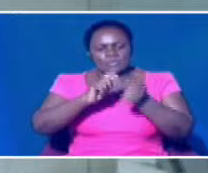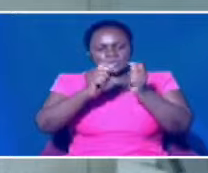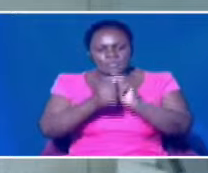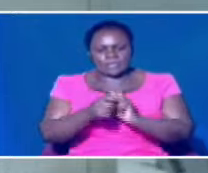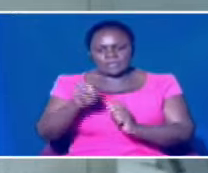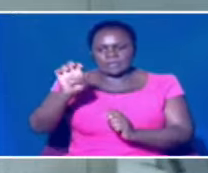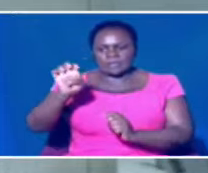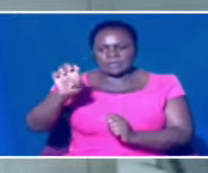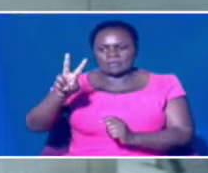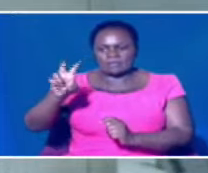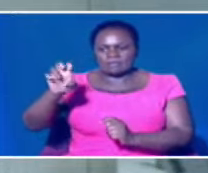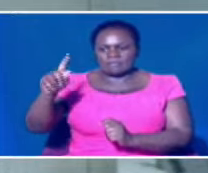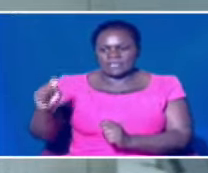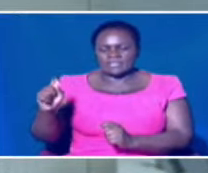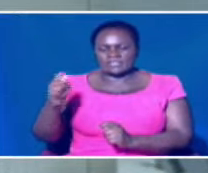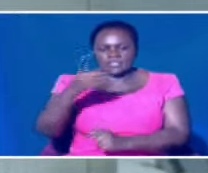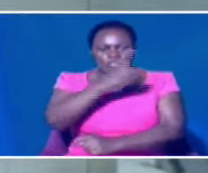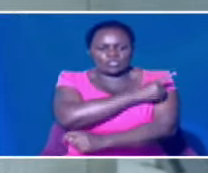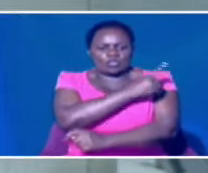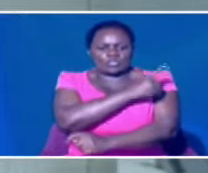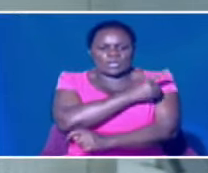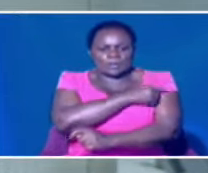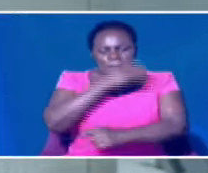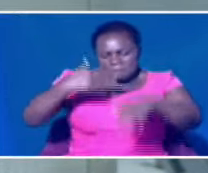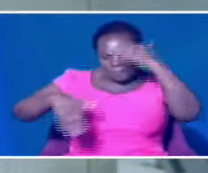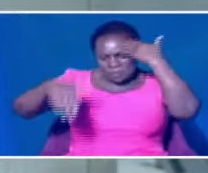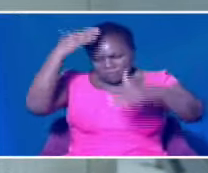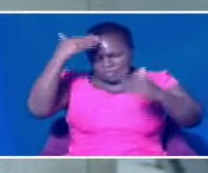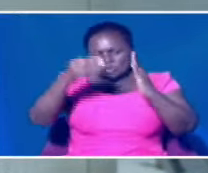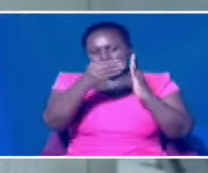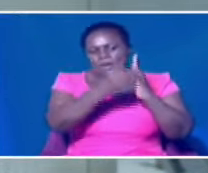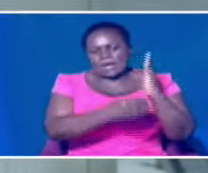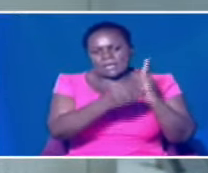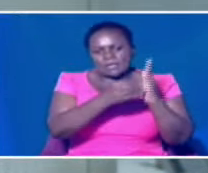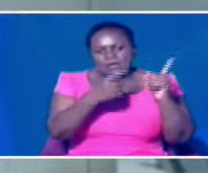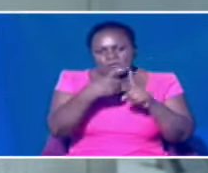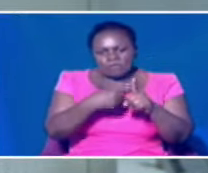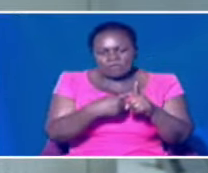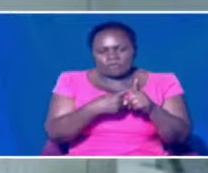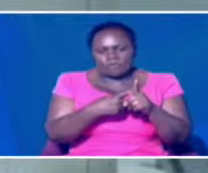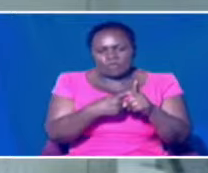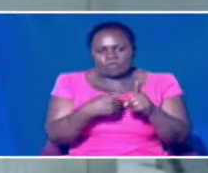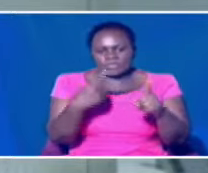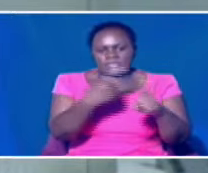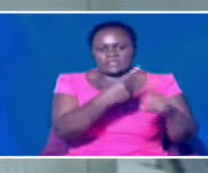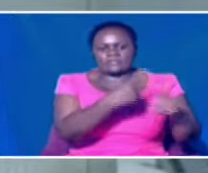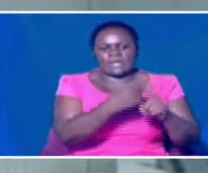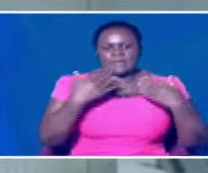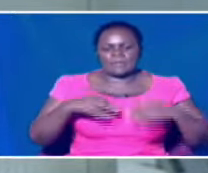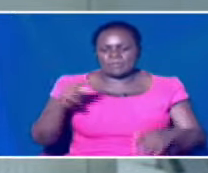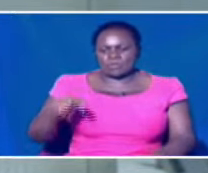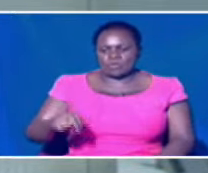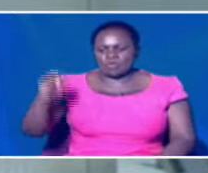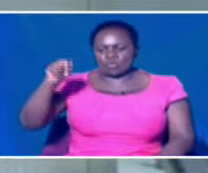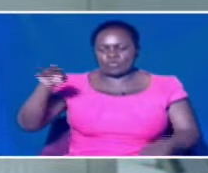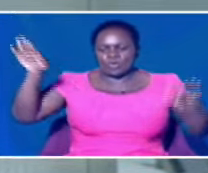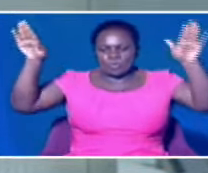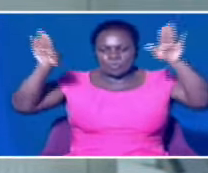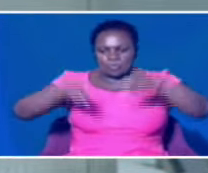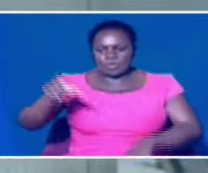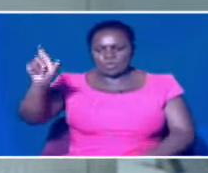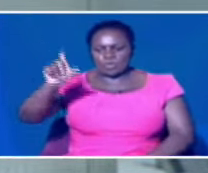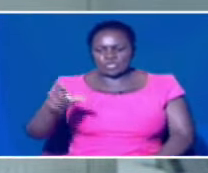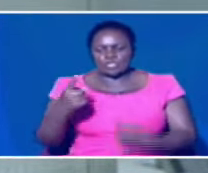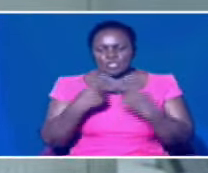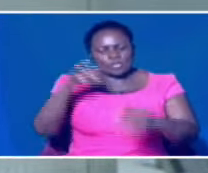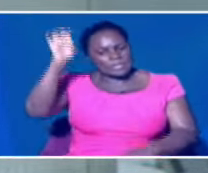Vet Surgeons and Vet Paraprofessionals Act from stakeholders drawn in the North Rift region. Speaking